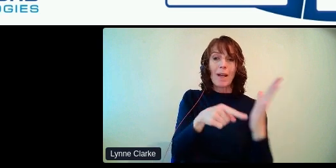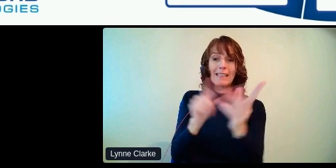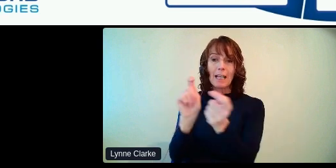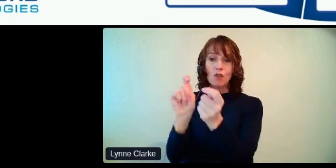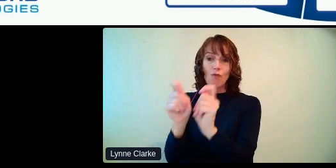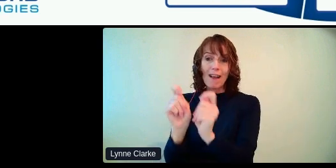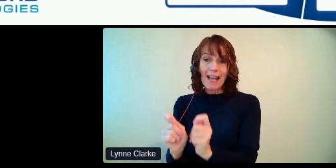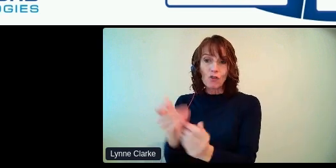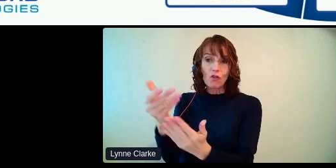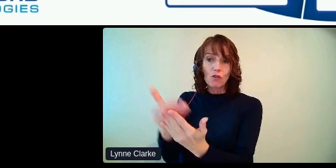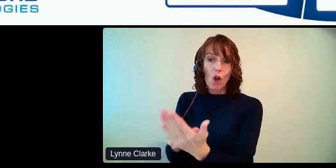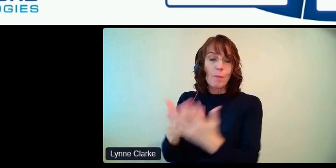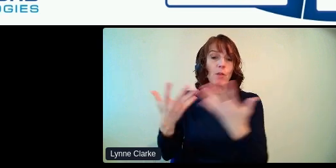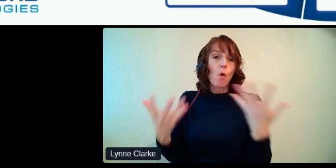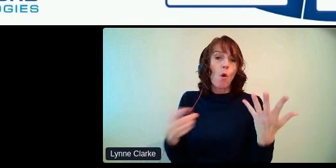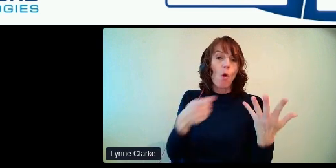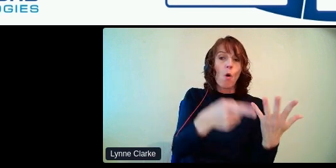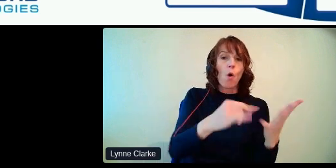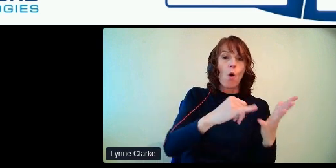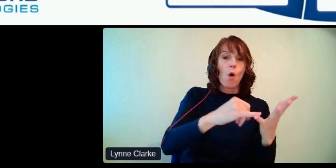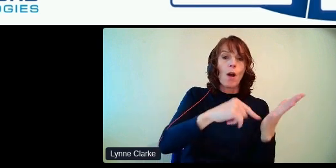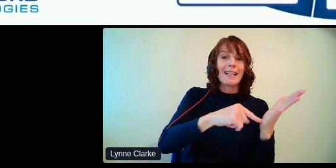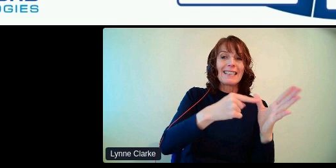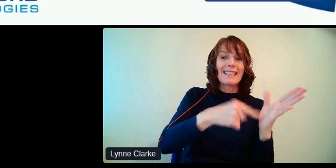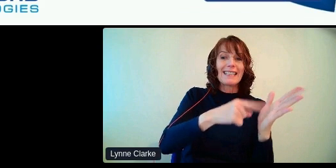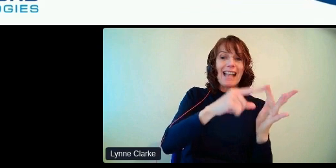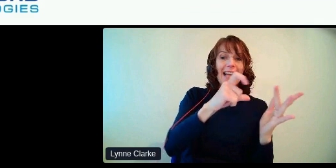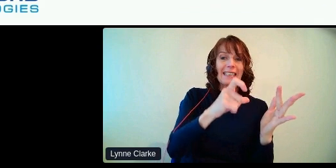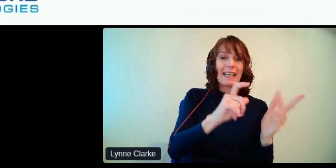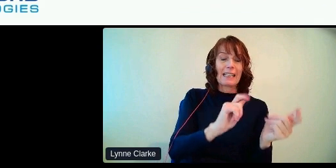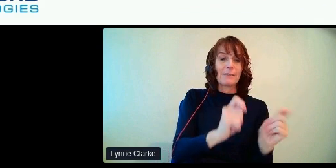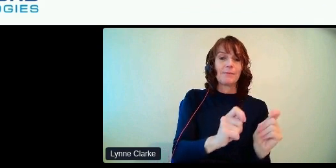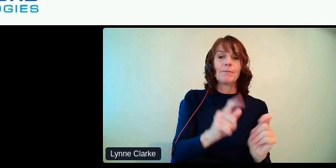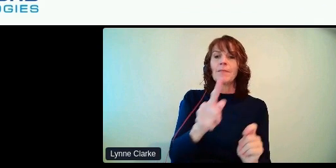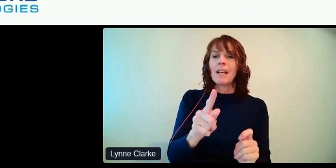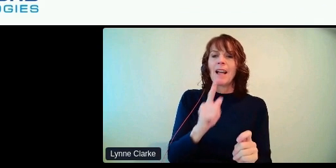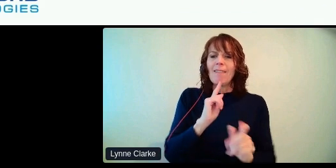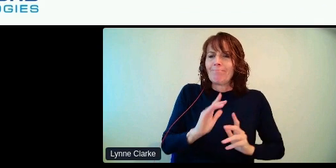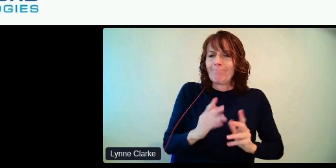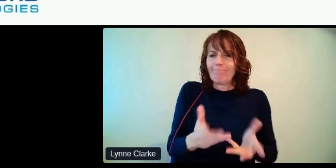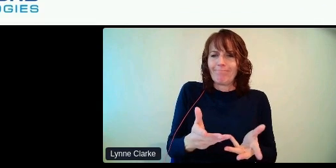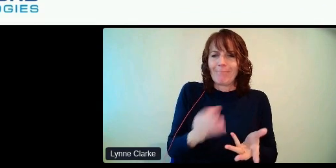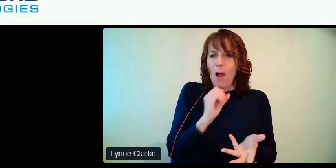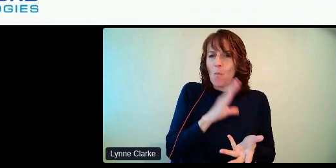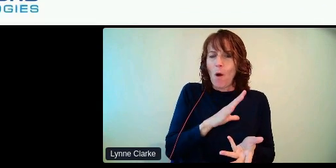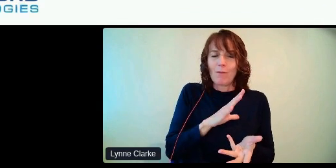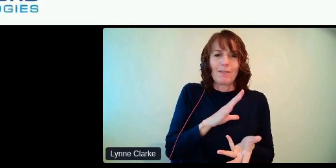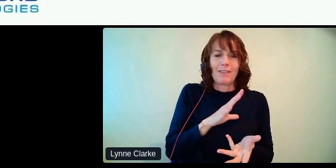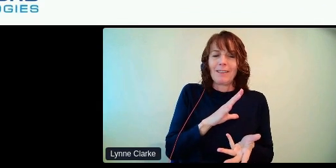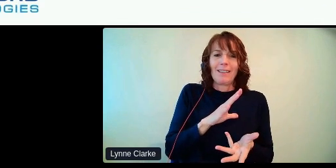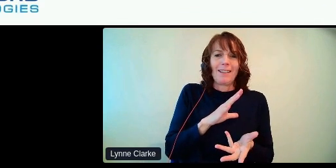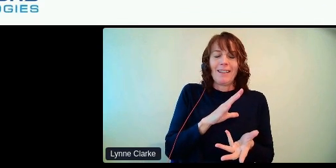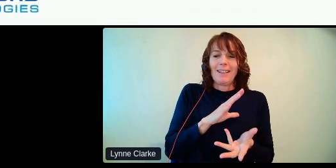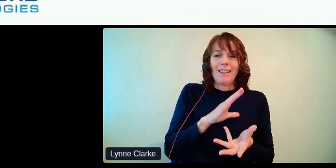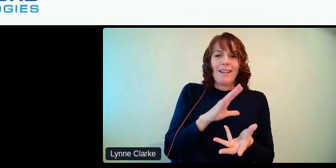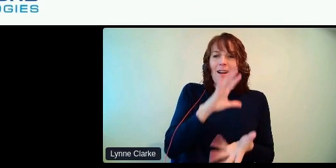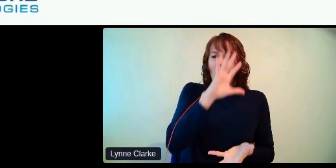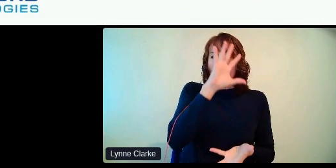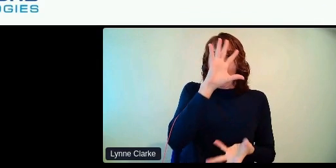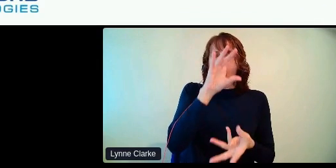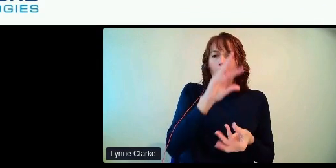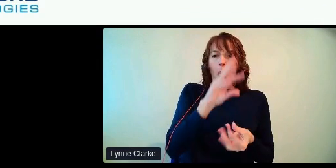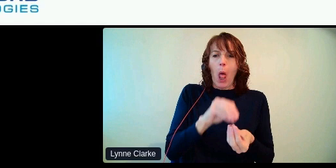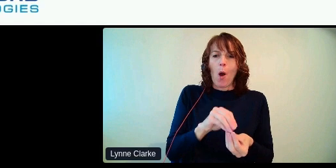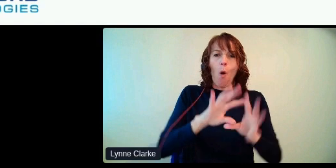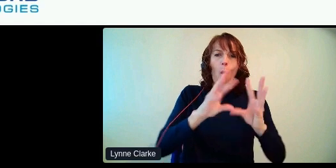document or a static document. But that's just an intro. I'm not going to go through that whole series of components today, because that's